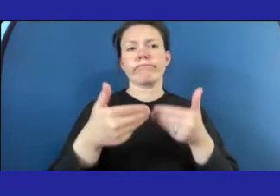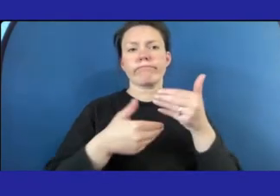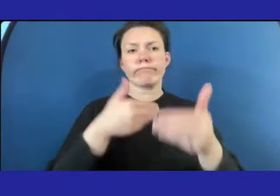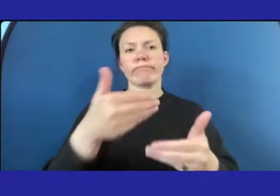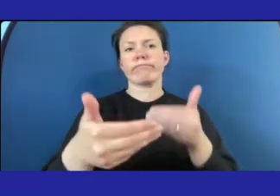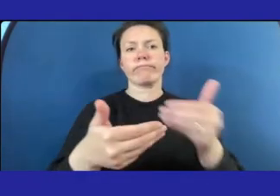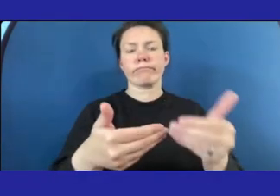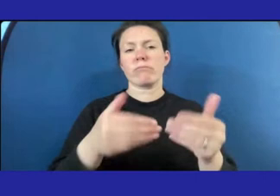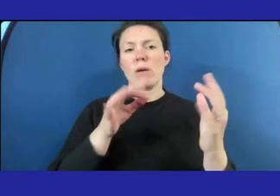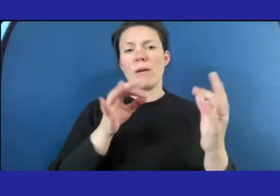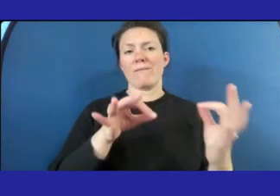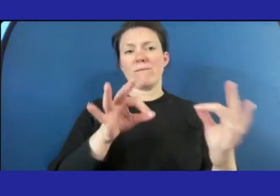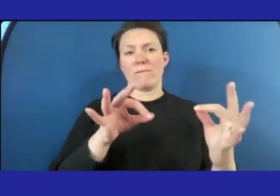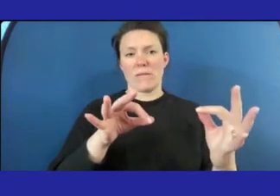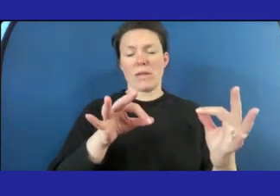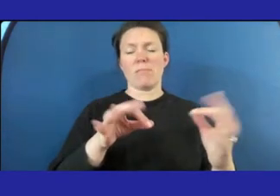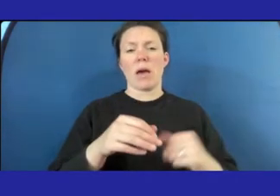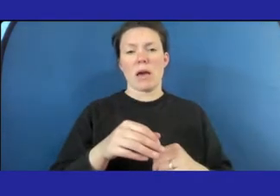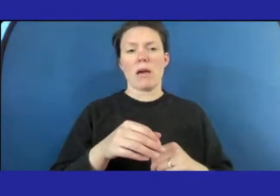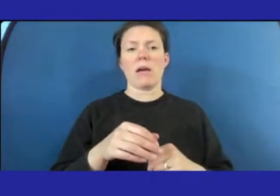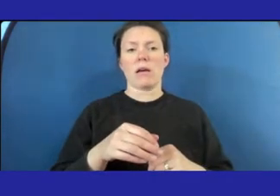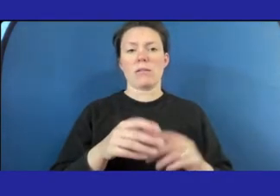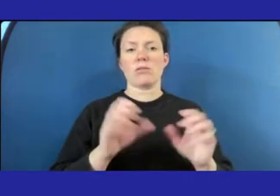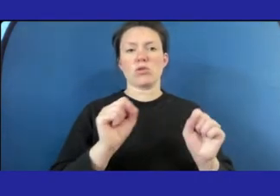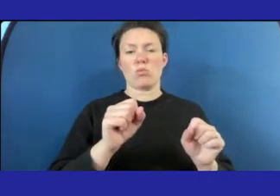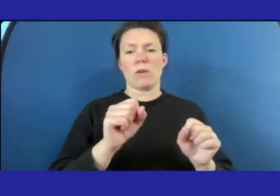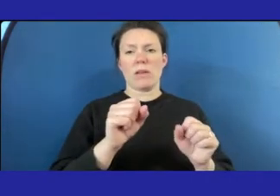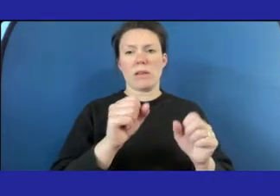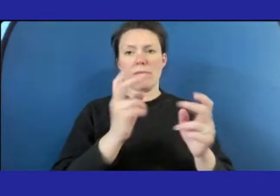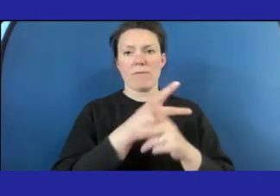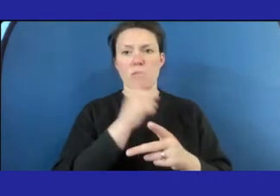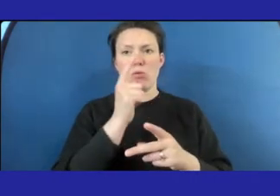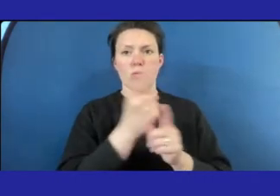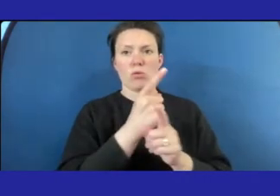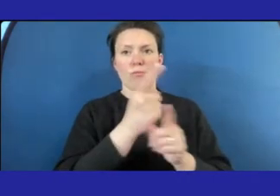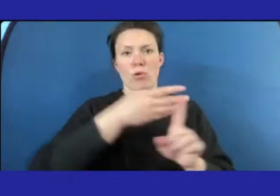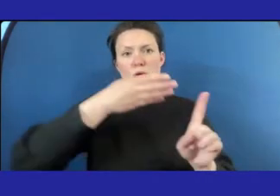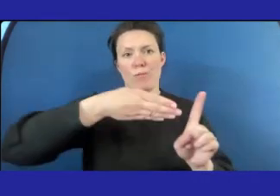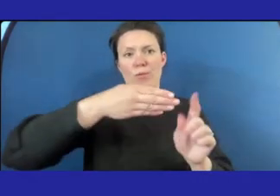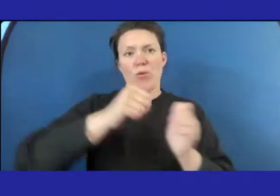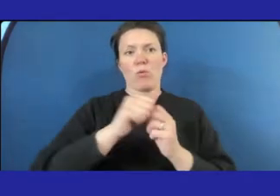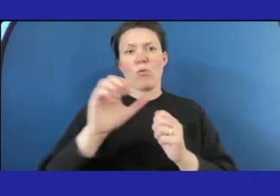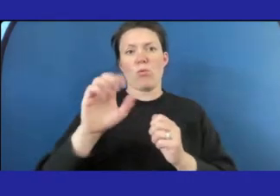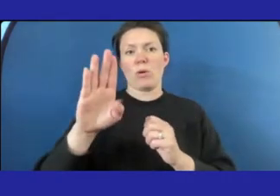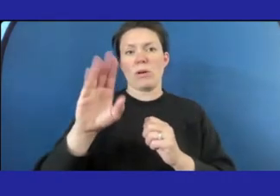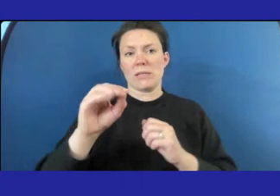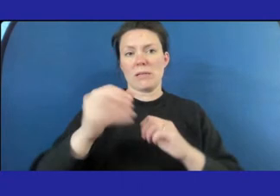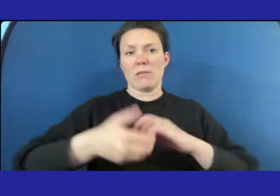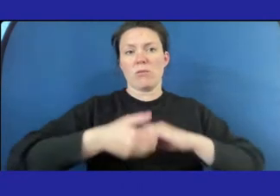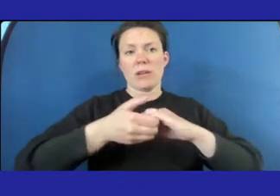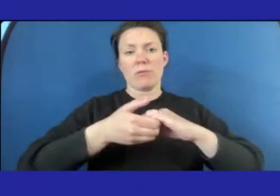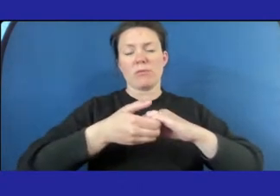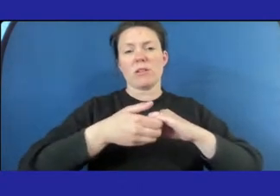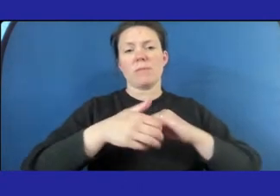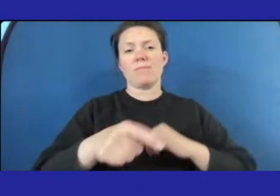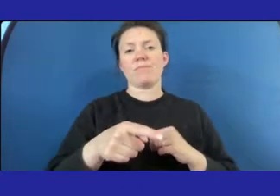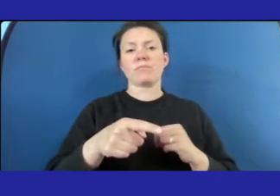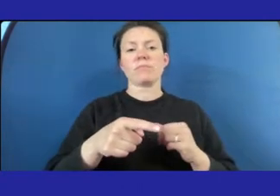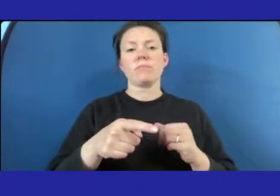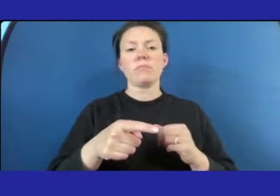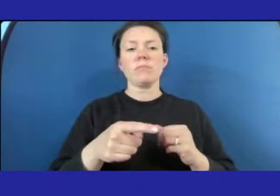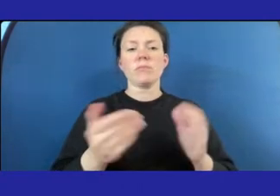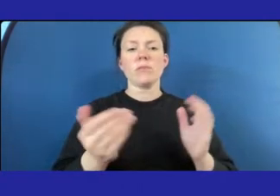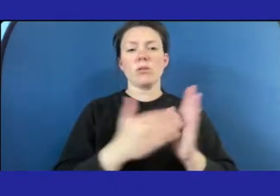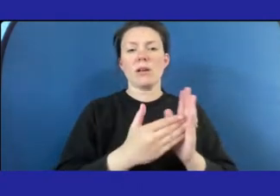then we really should be targeting this cohort of risk members with our CBO partnerships. So all that to say, I'm not sure that we